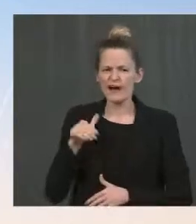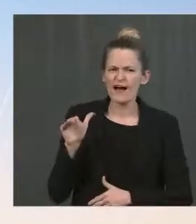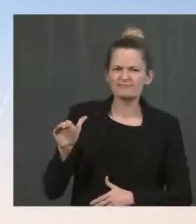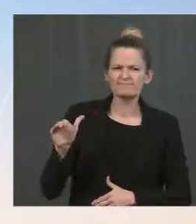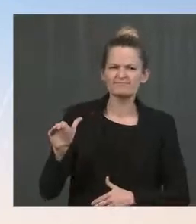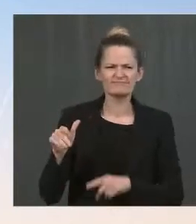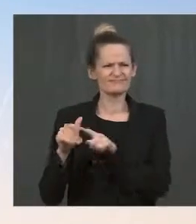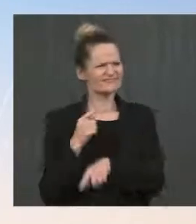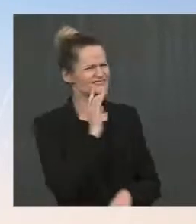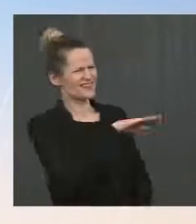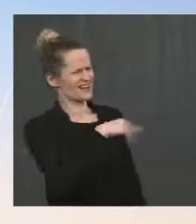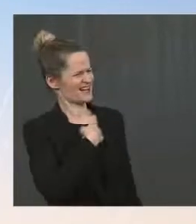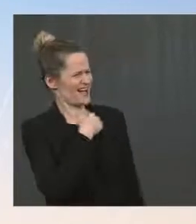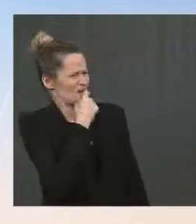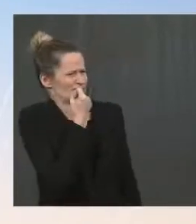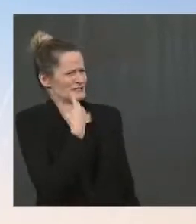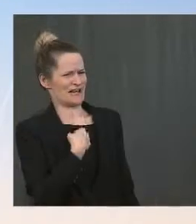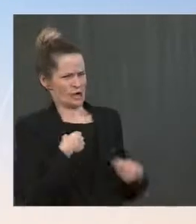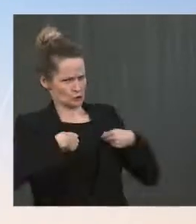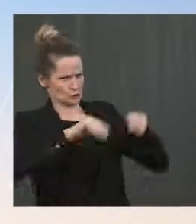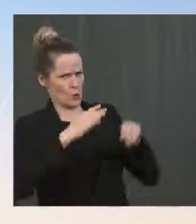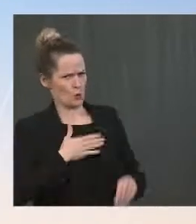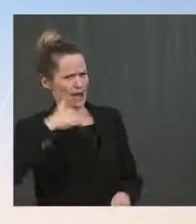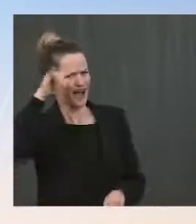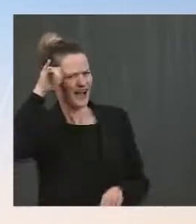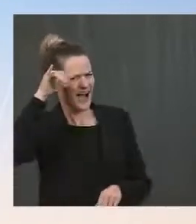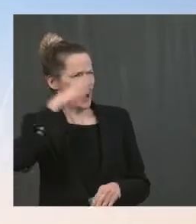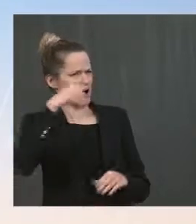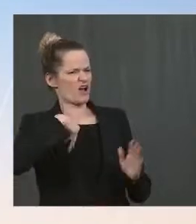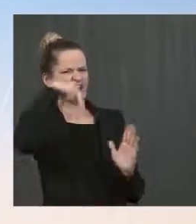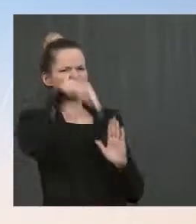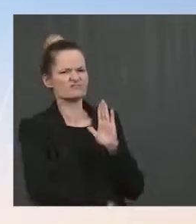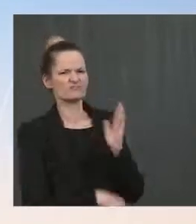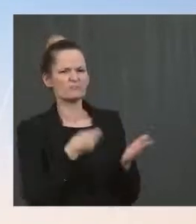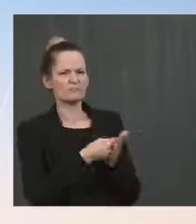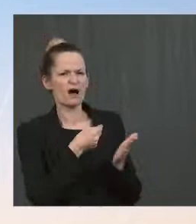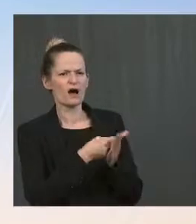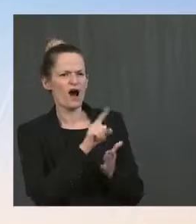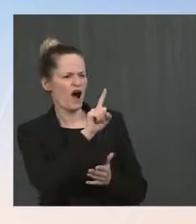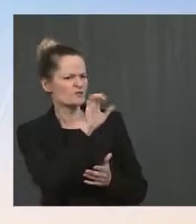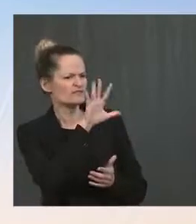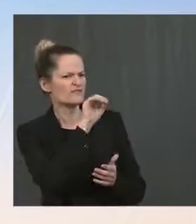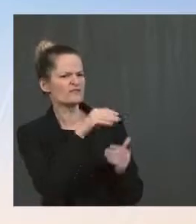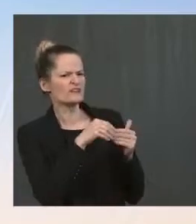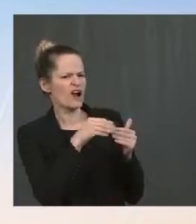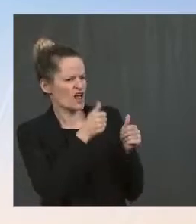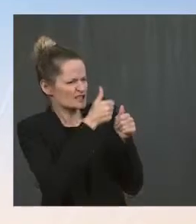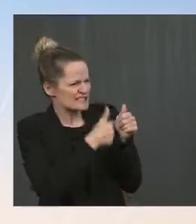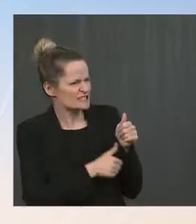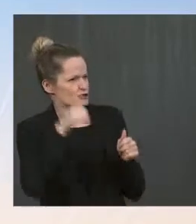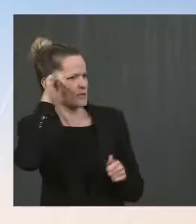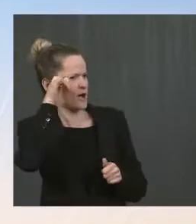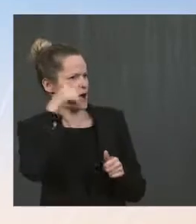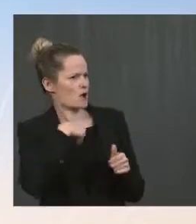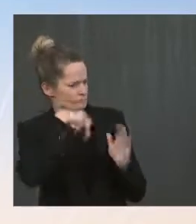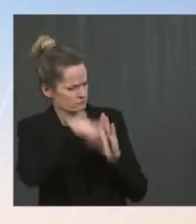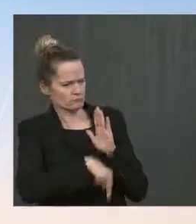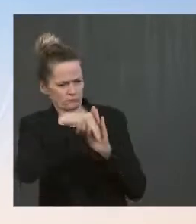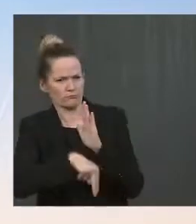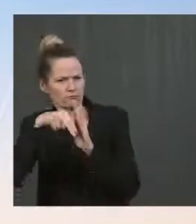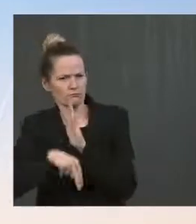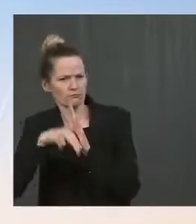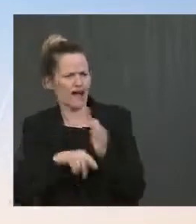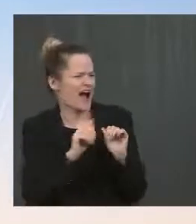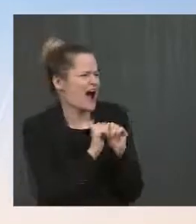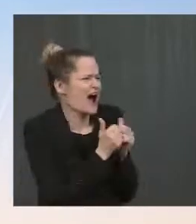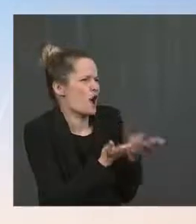lost $150 a head, but the processor made $1,800 a head. How can that be?"